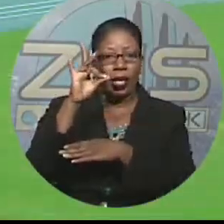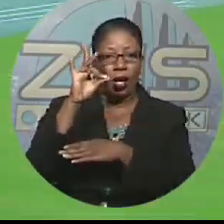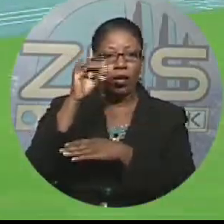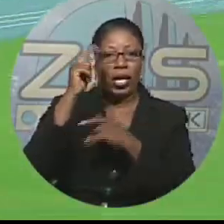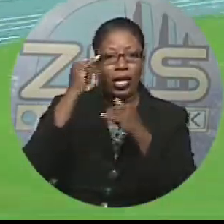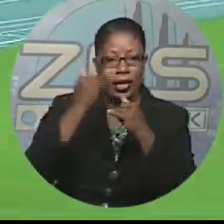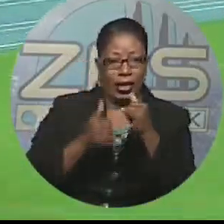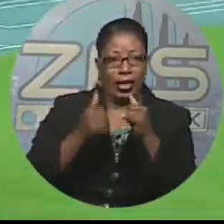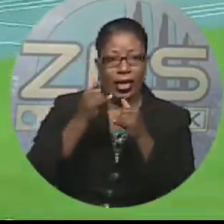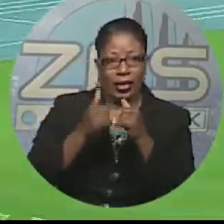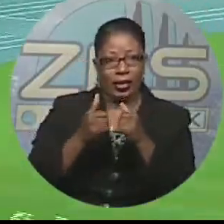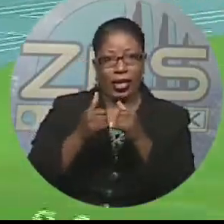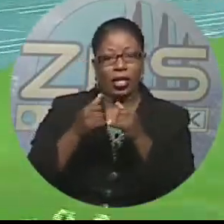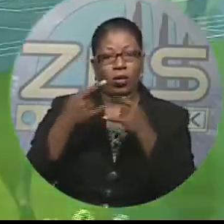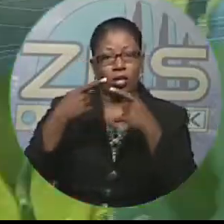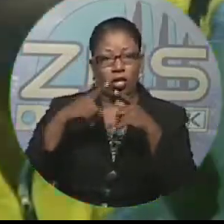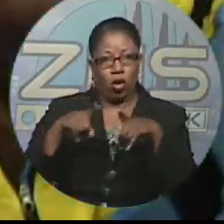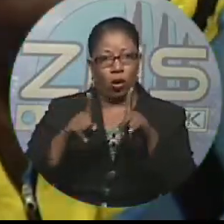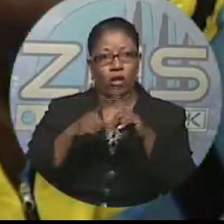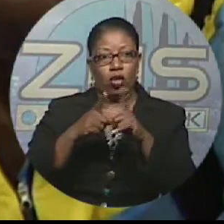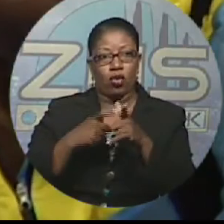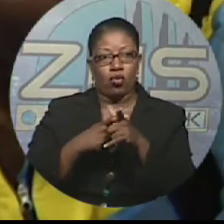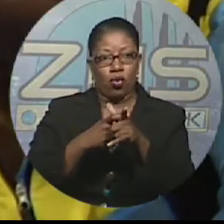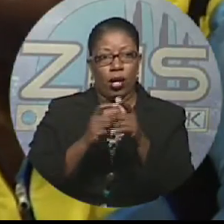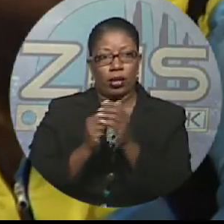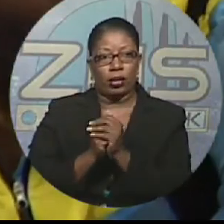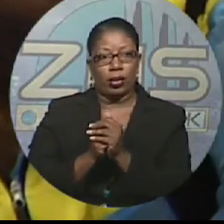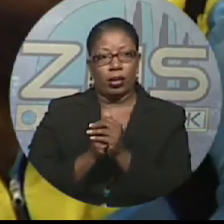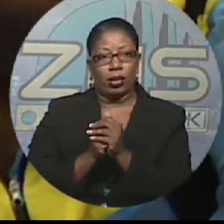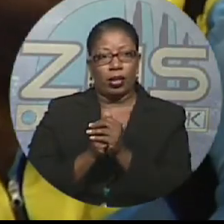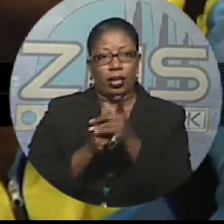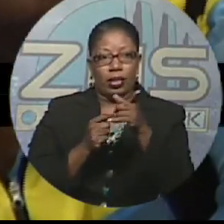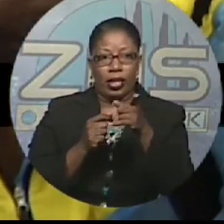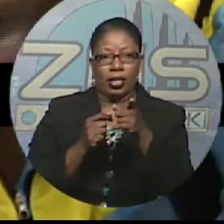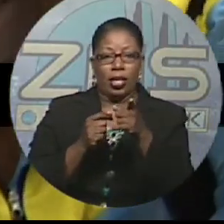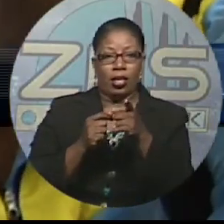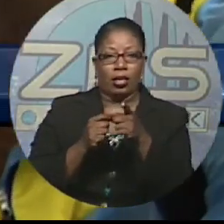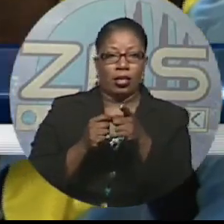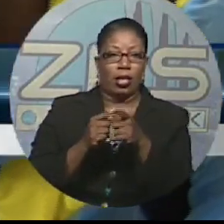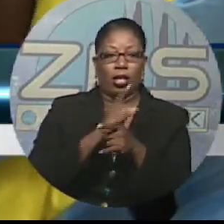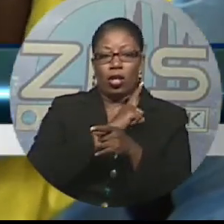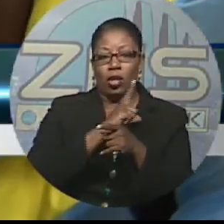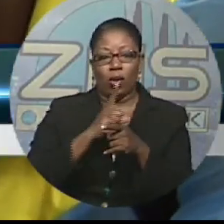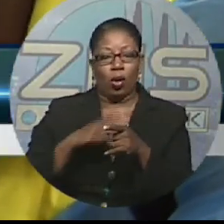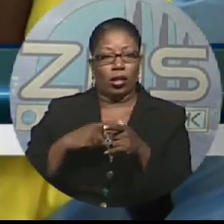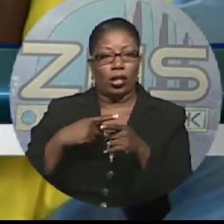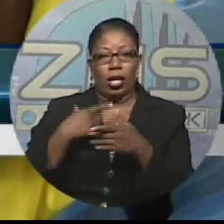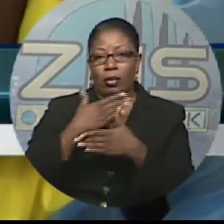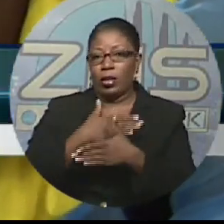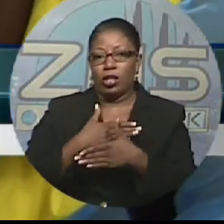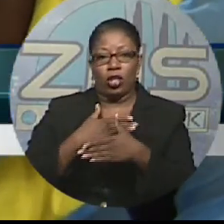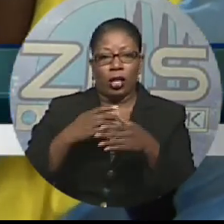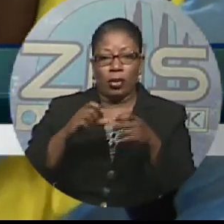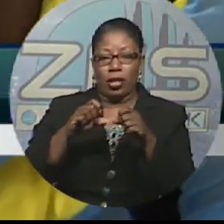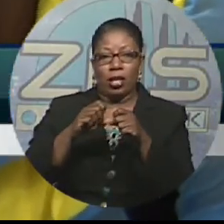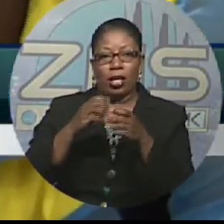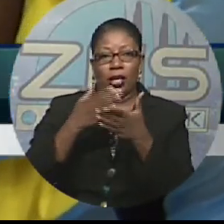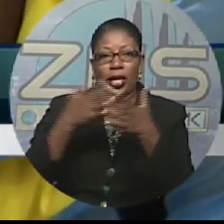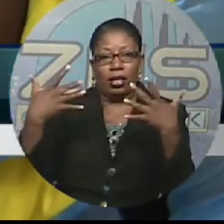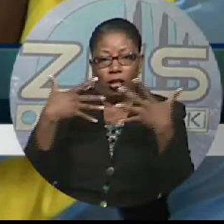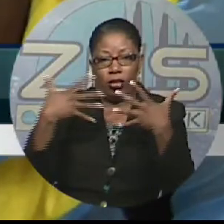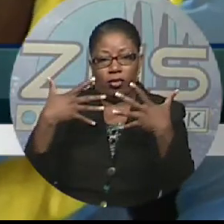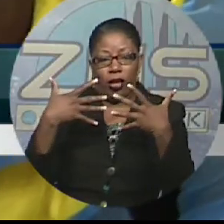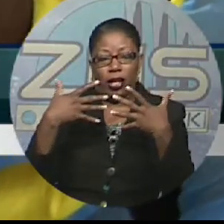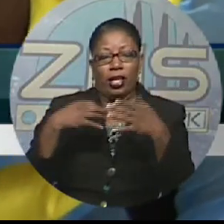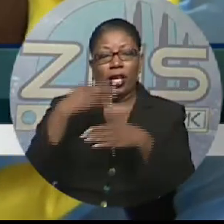during warm-ups. The first thing went through my mind is, Lord, please don't let me lock up in the front of the Bahamas people. That's the first thing that gone to